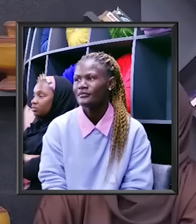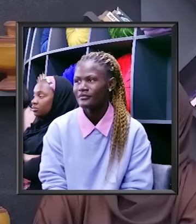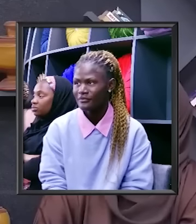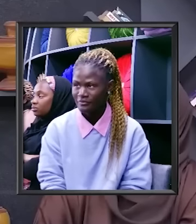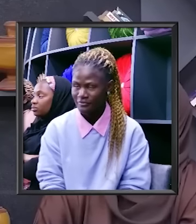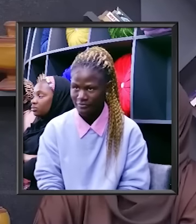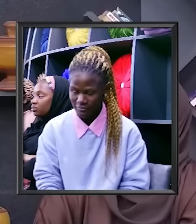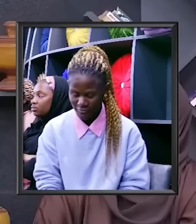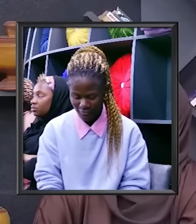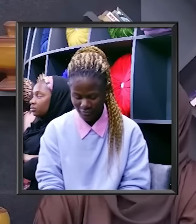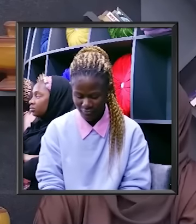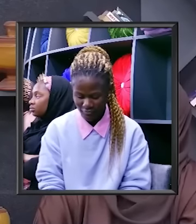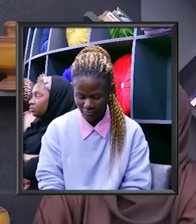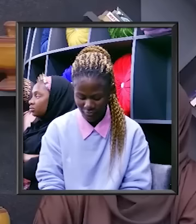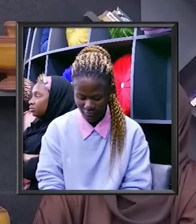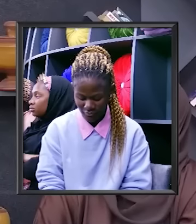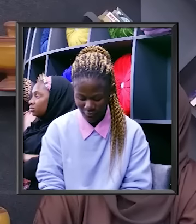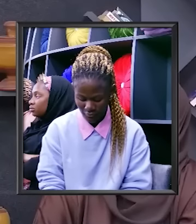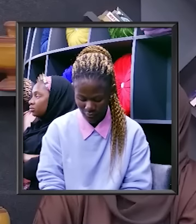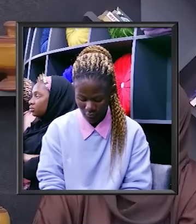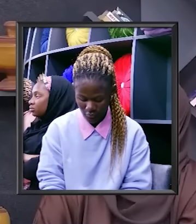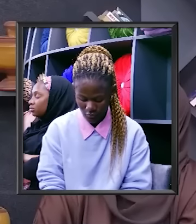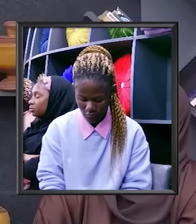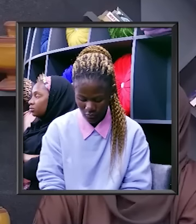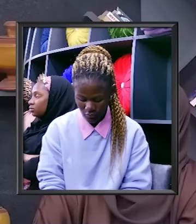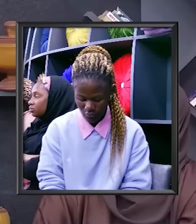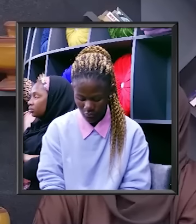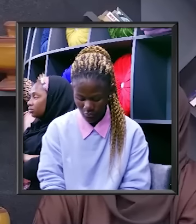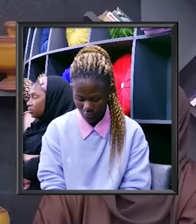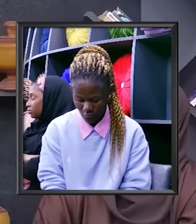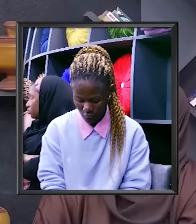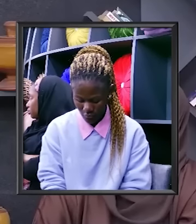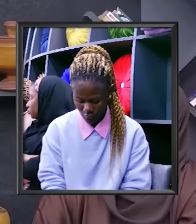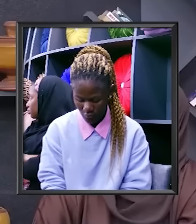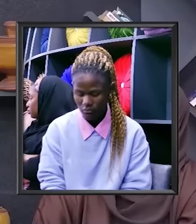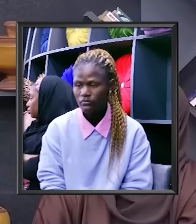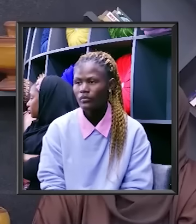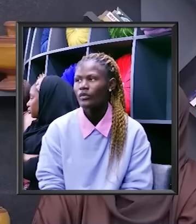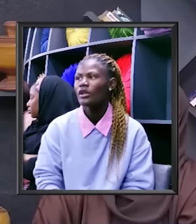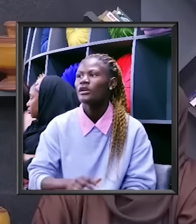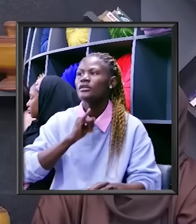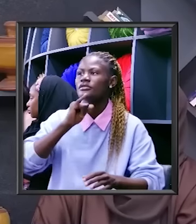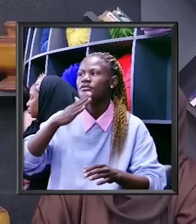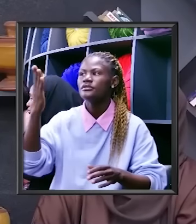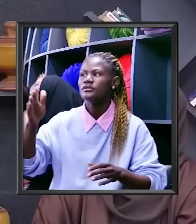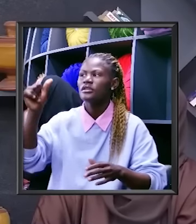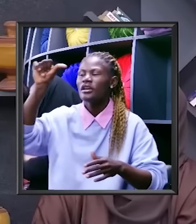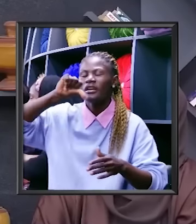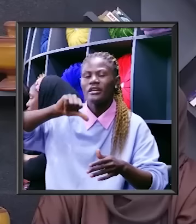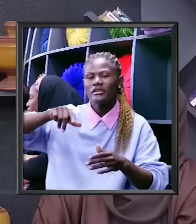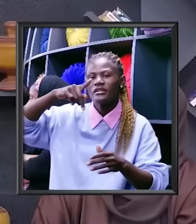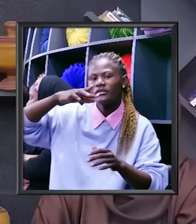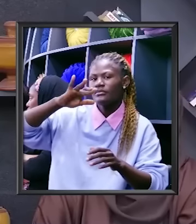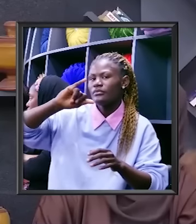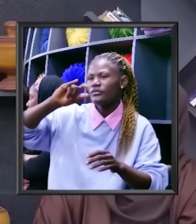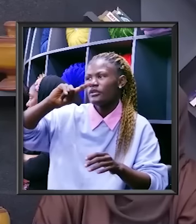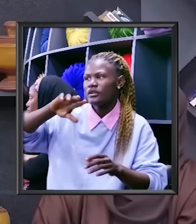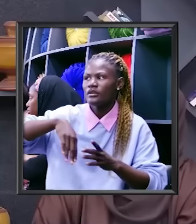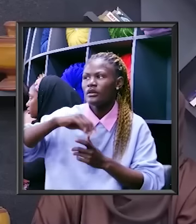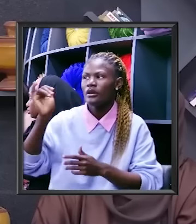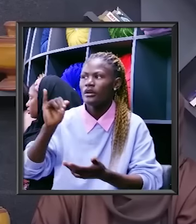thing where tire me. What did I won't ask, daddy? Was there a printout? The print receipt for you?